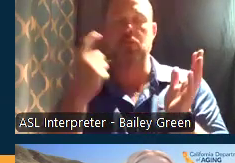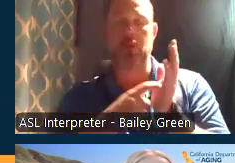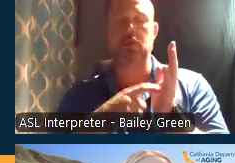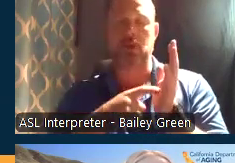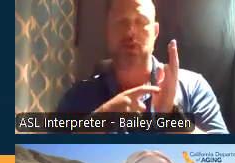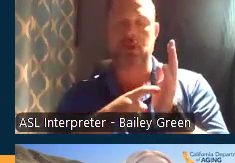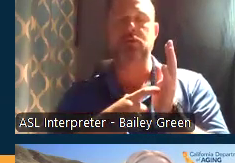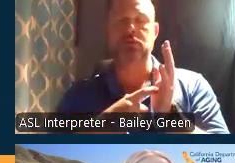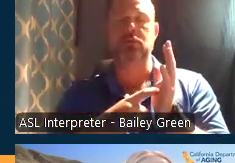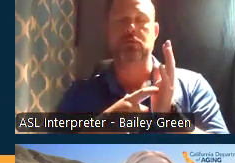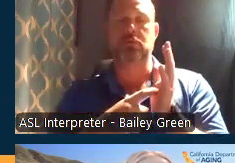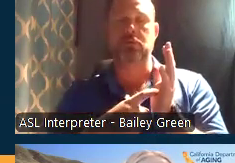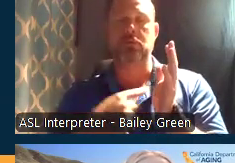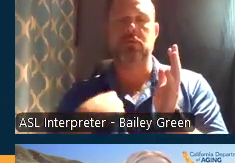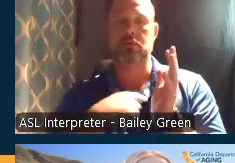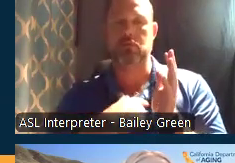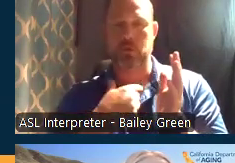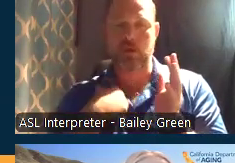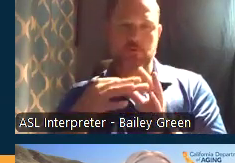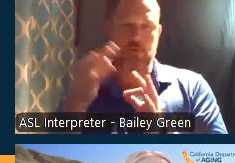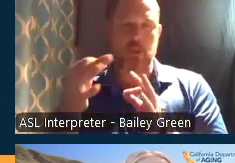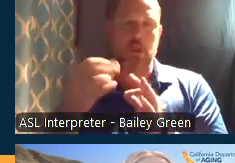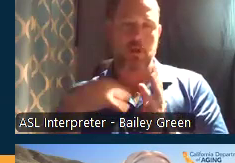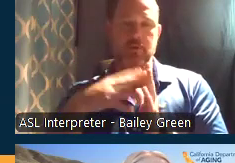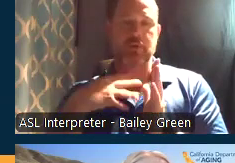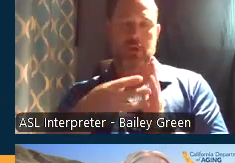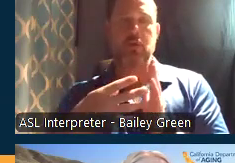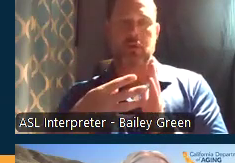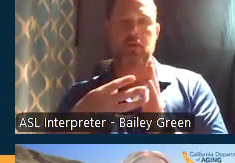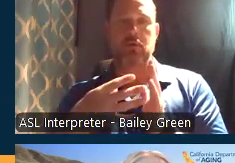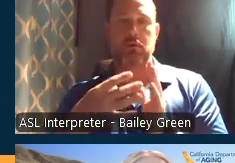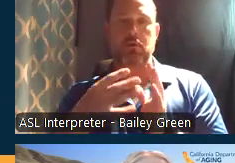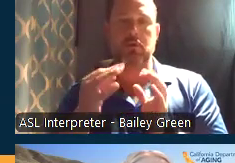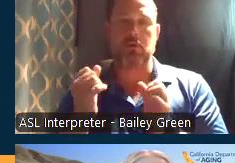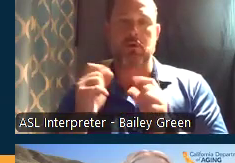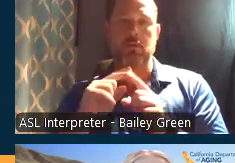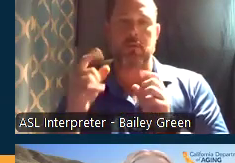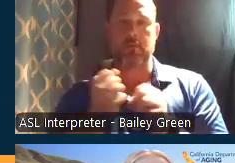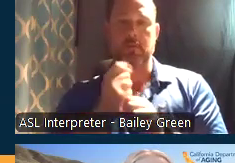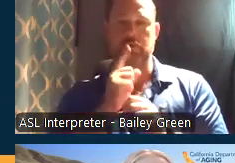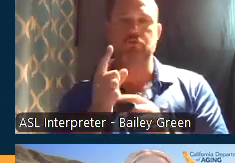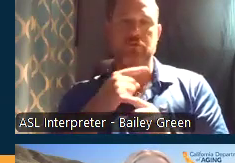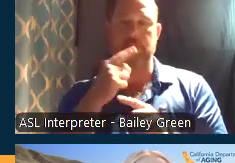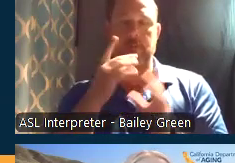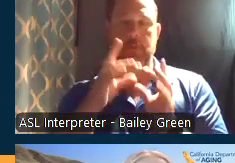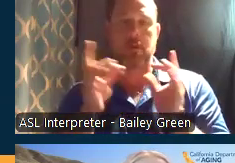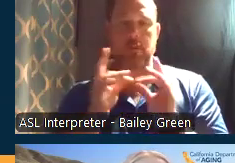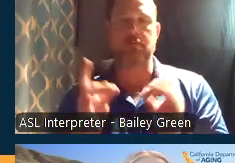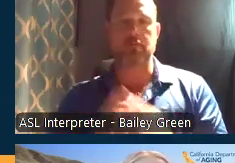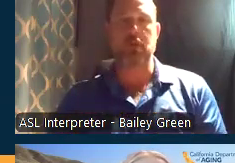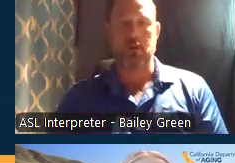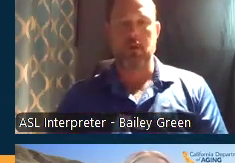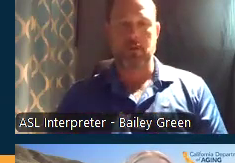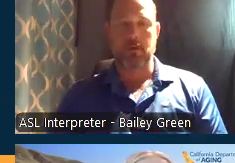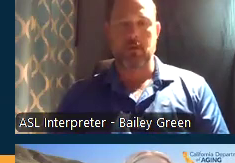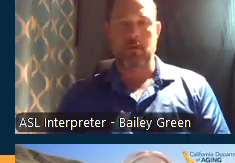we are a little bit delayed on our agenda, but again, want to make sure that there's time for public comment.